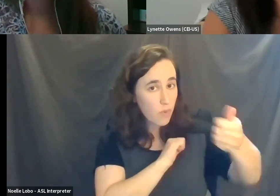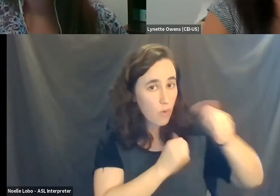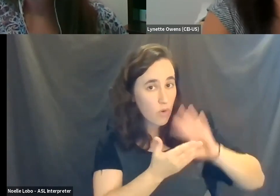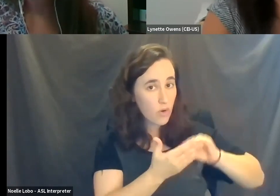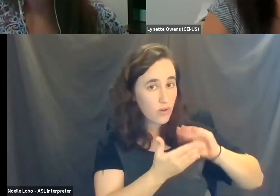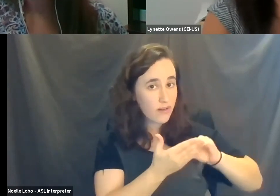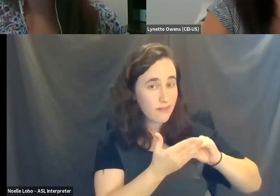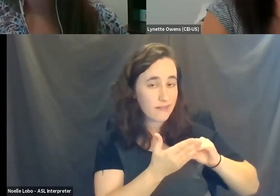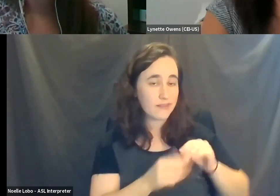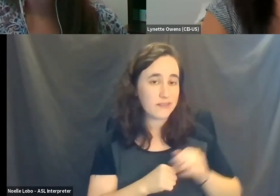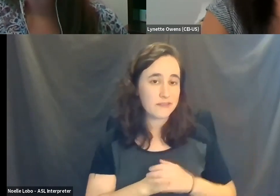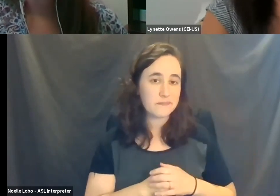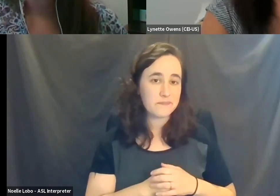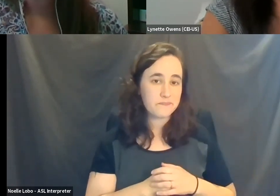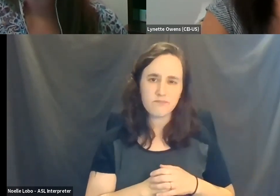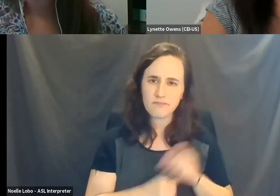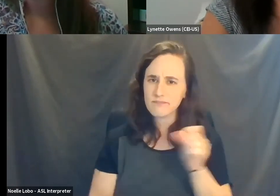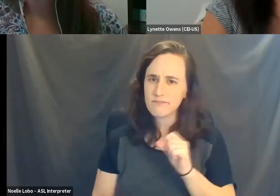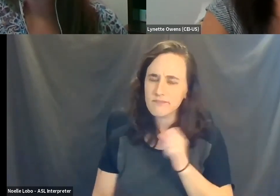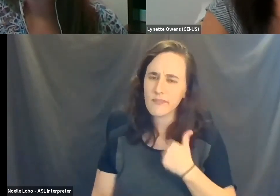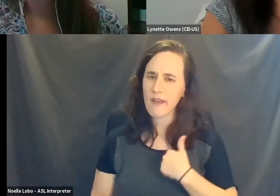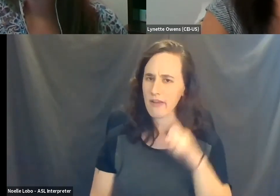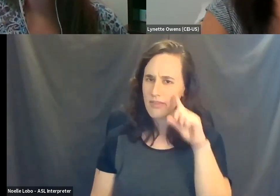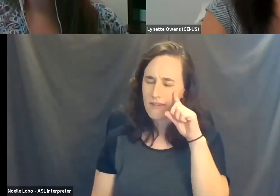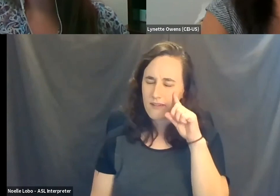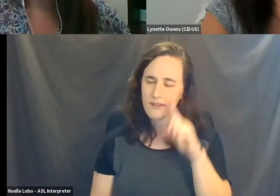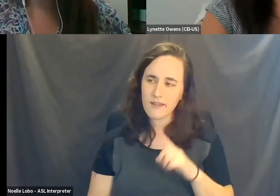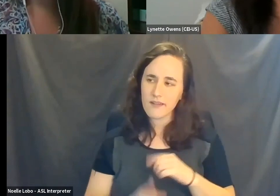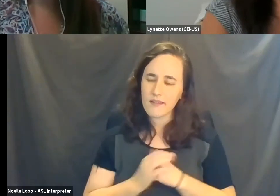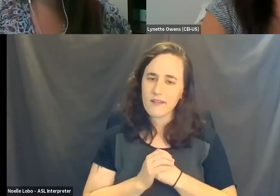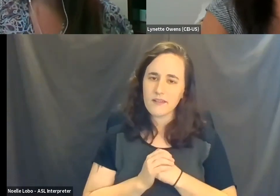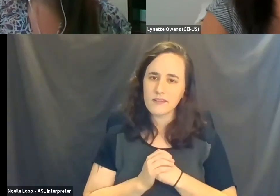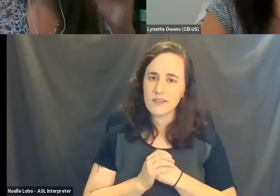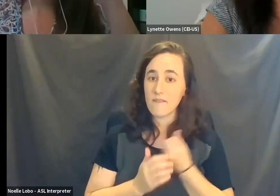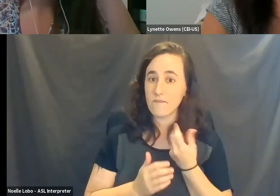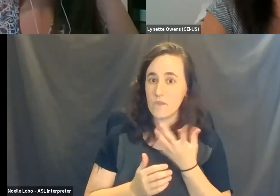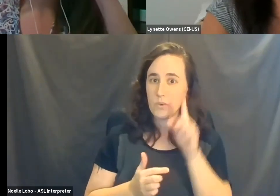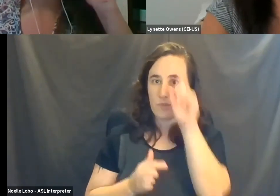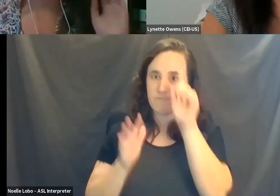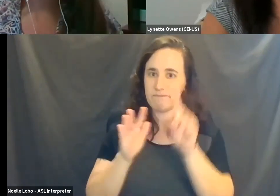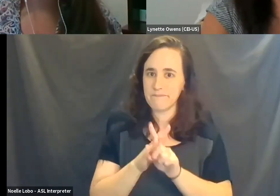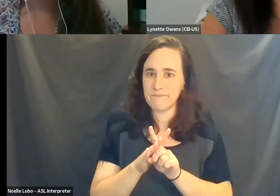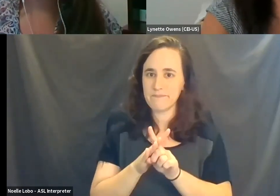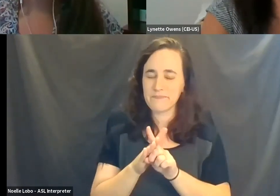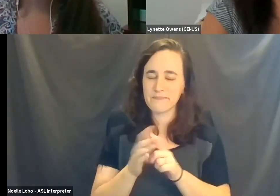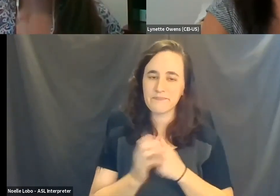mandate? Well, I would say a few things come to mind. Like, I do think